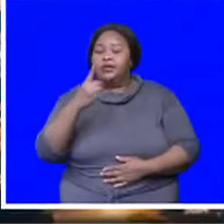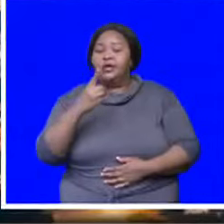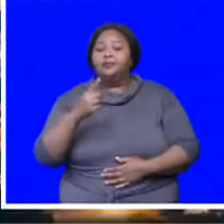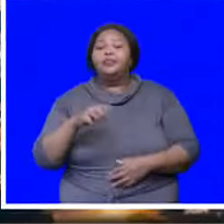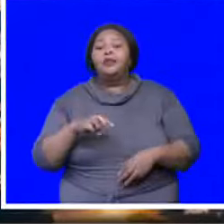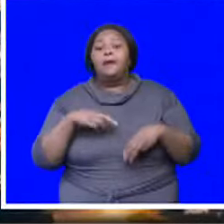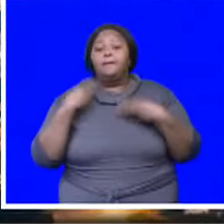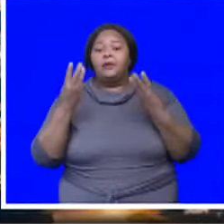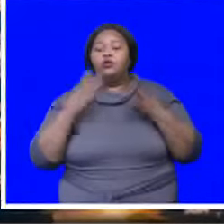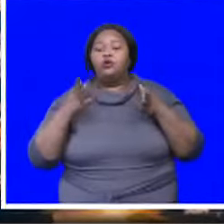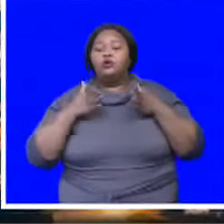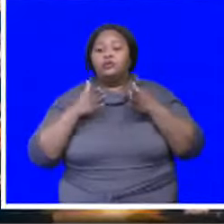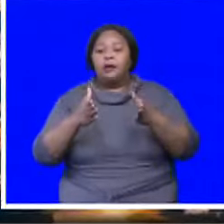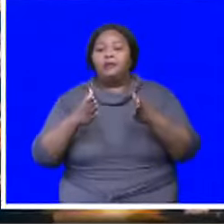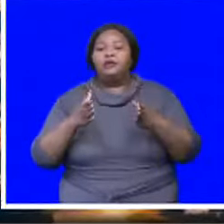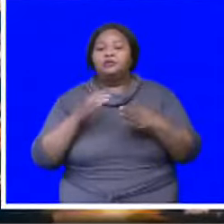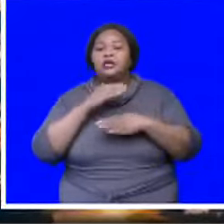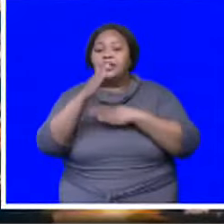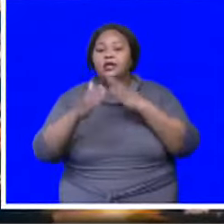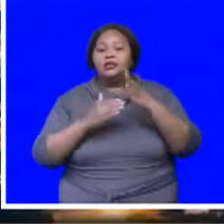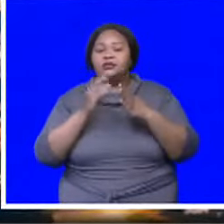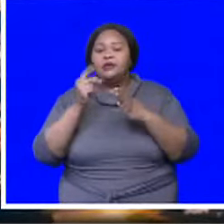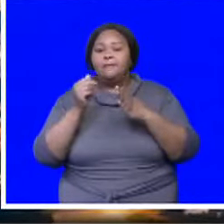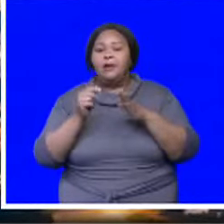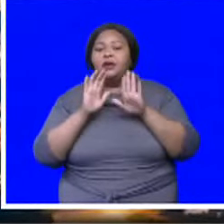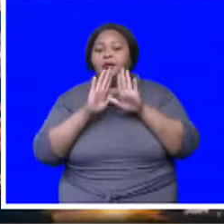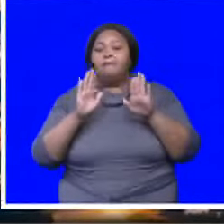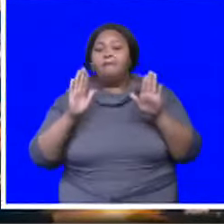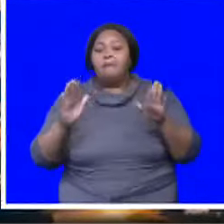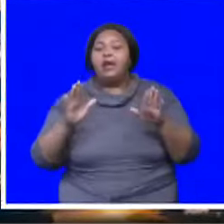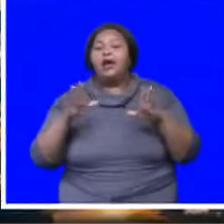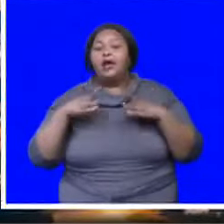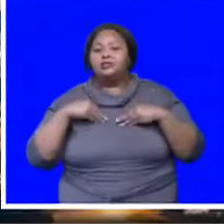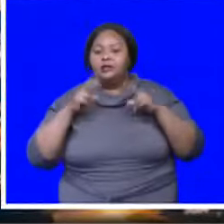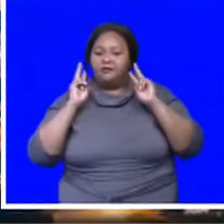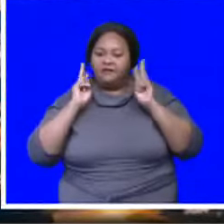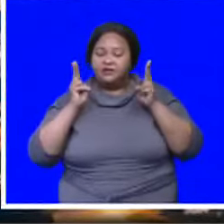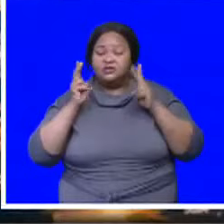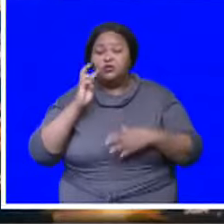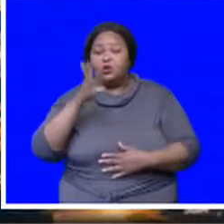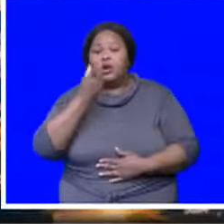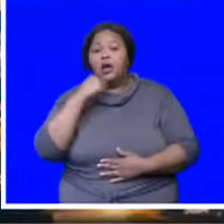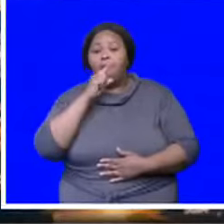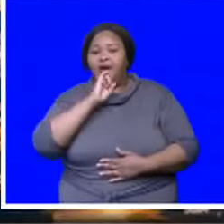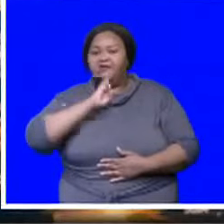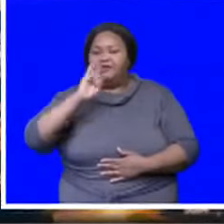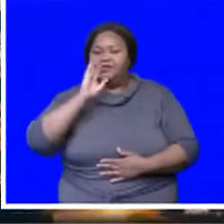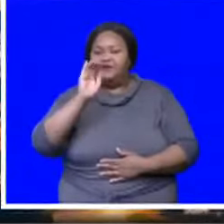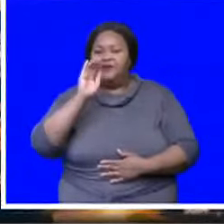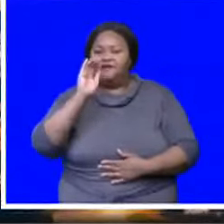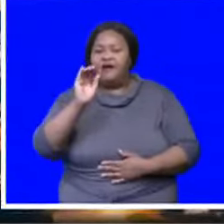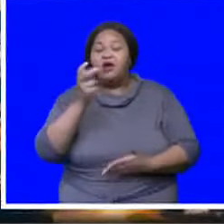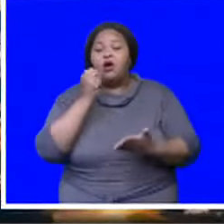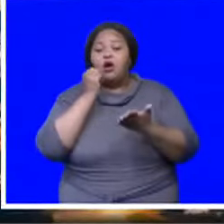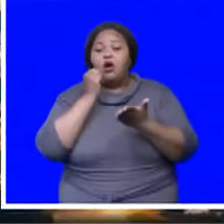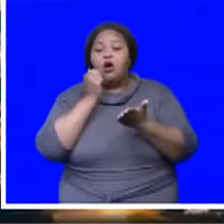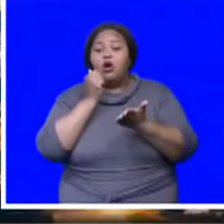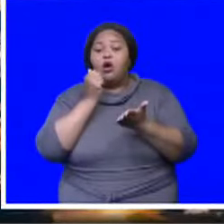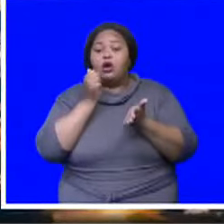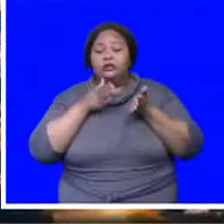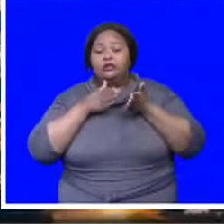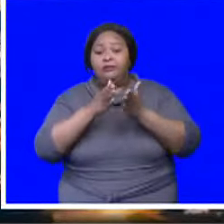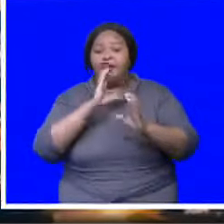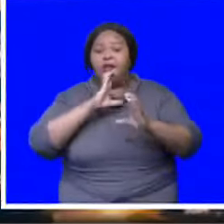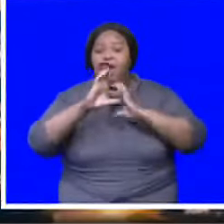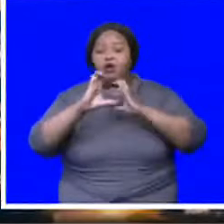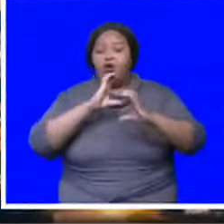the currency museum, but will have to make appointments through the bank's communications office. The governor was speaking during the official